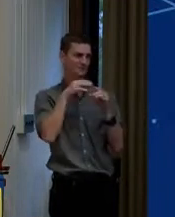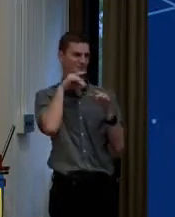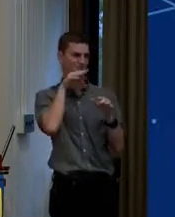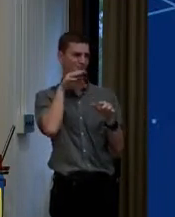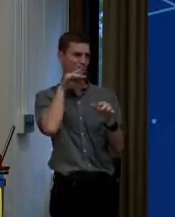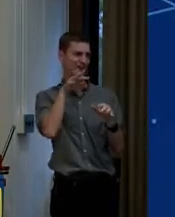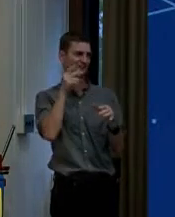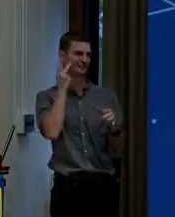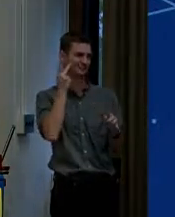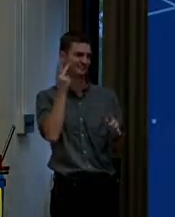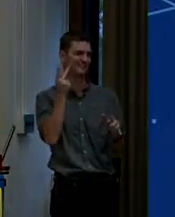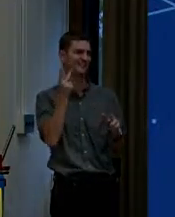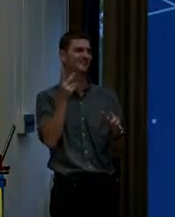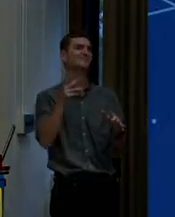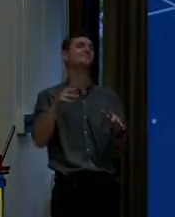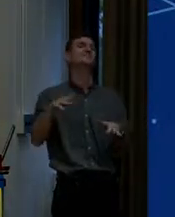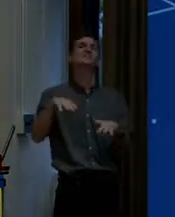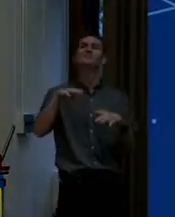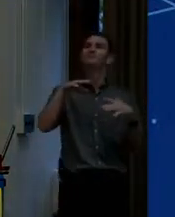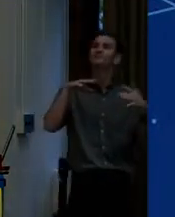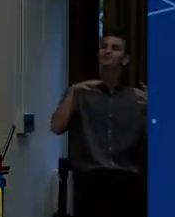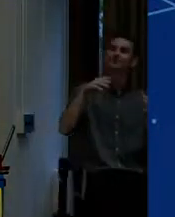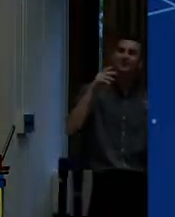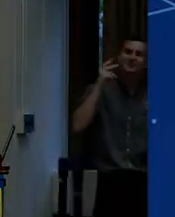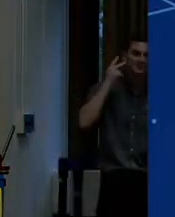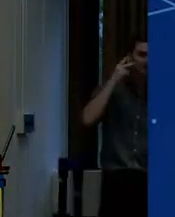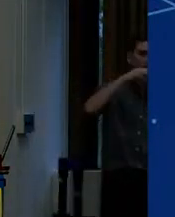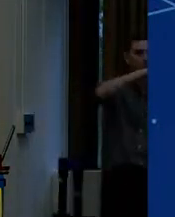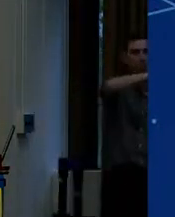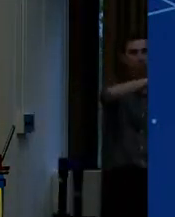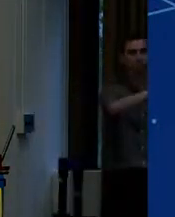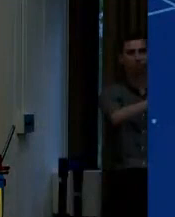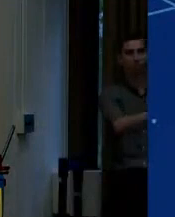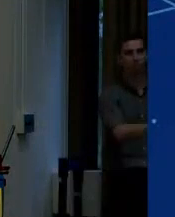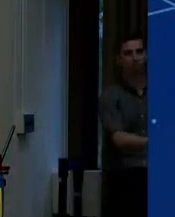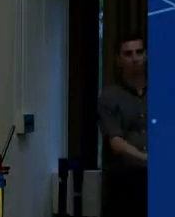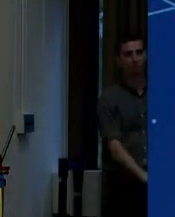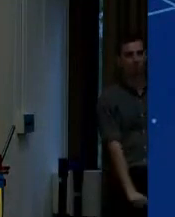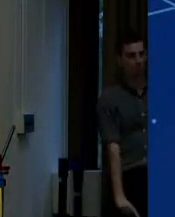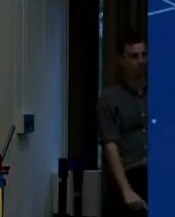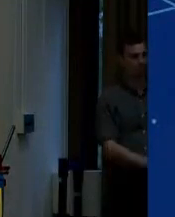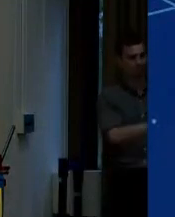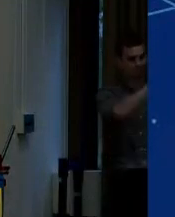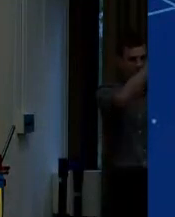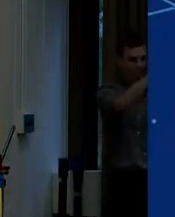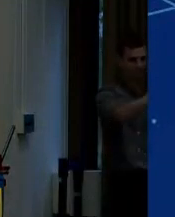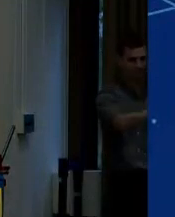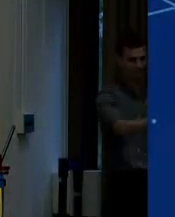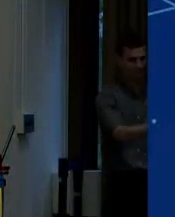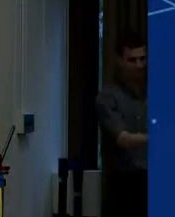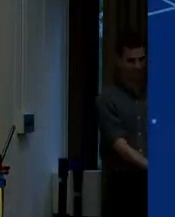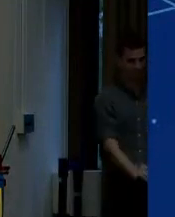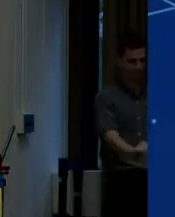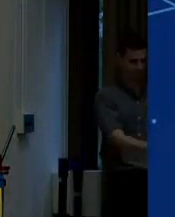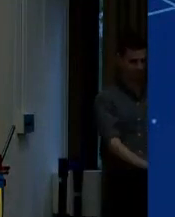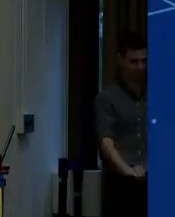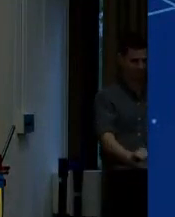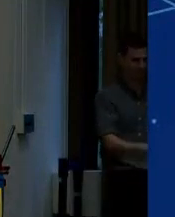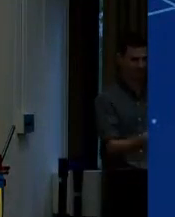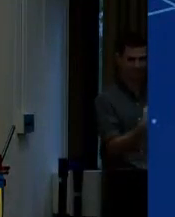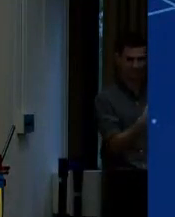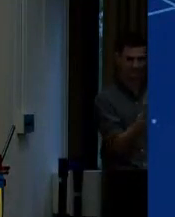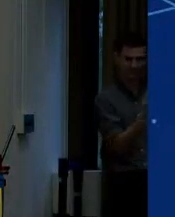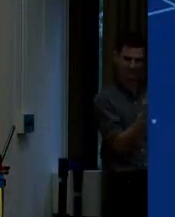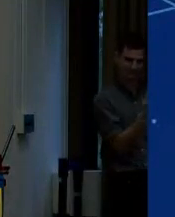You'll get all the lists that you can possibly think of. They're all exactly the same. It's just one little difference